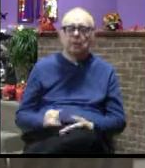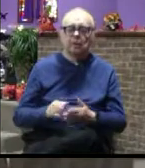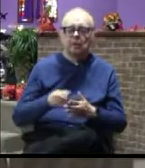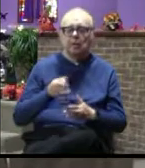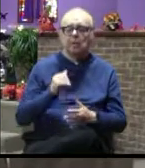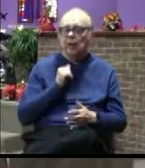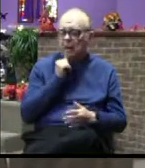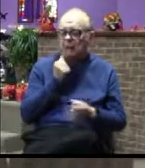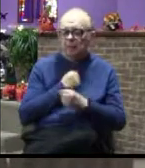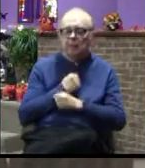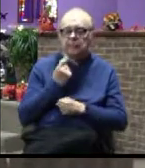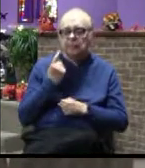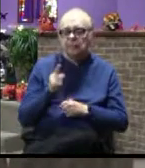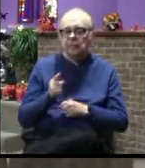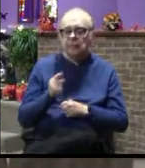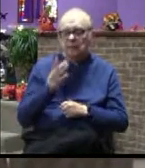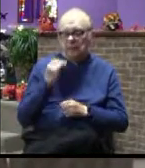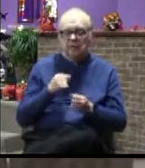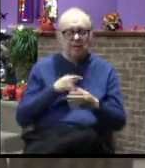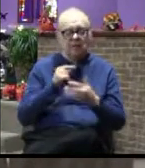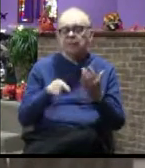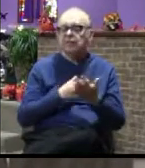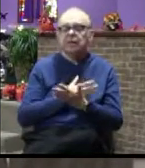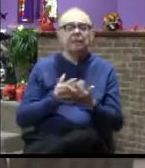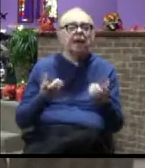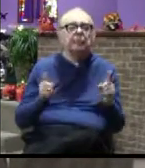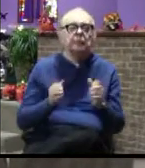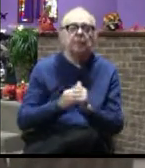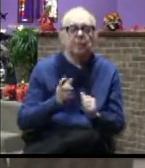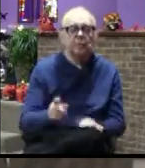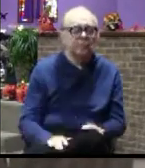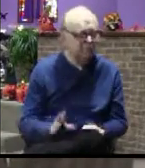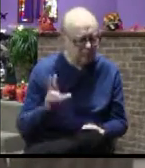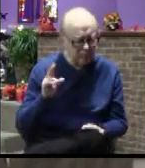that God doesn't love you because this and that and others